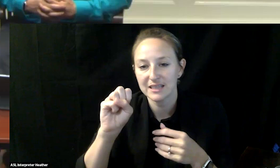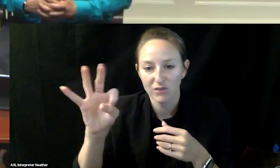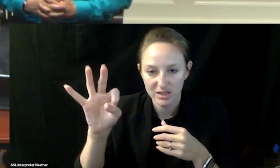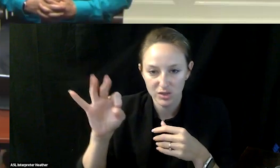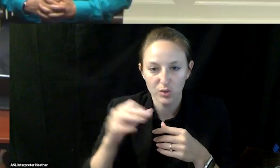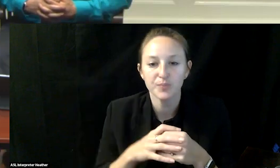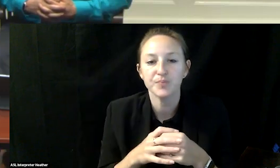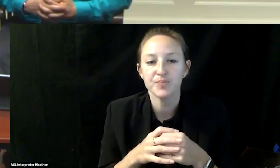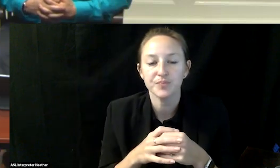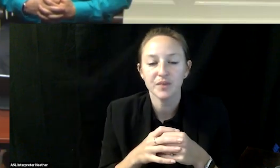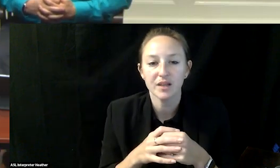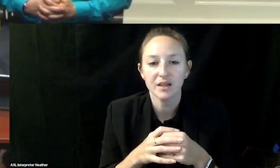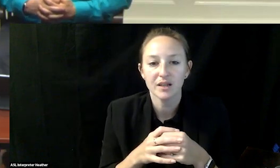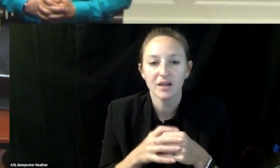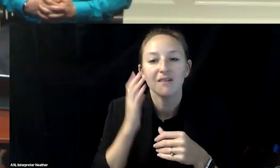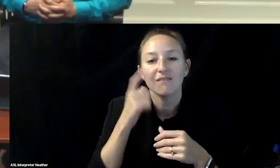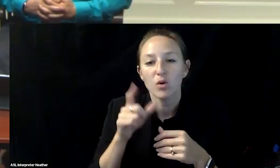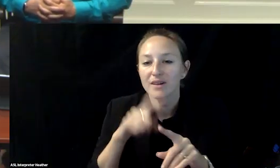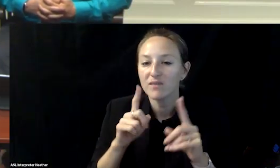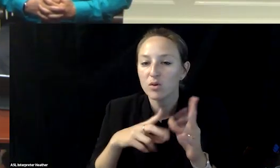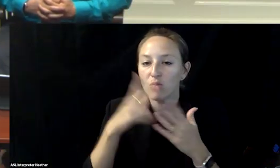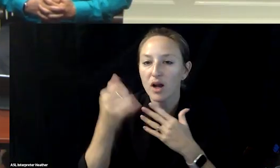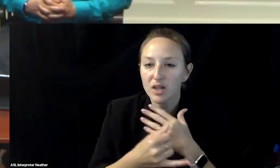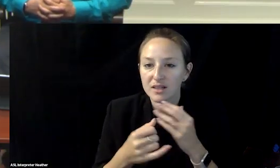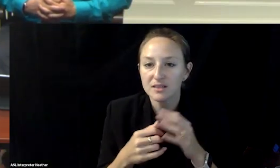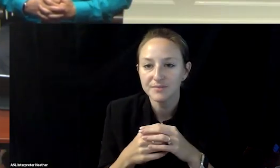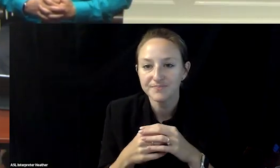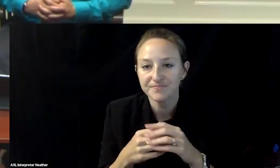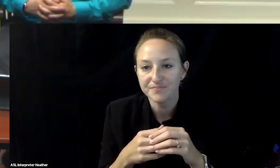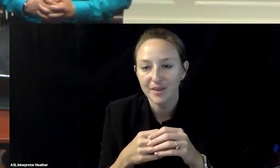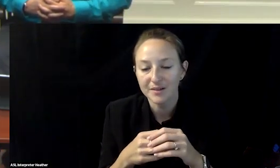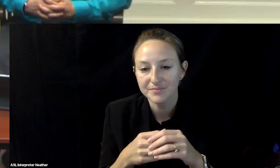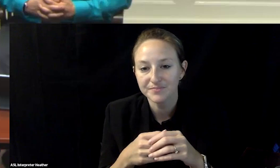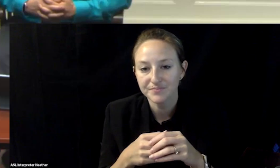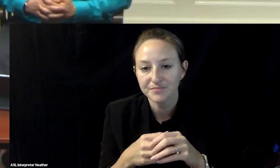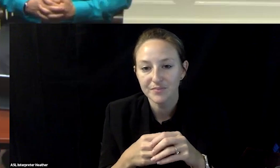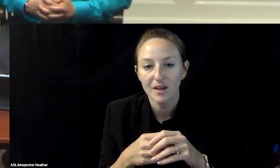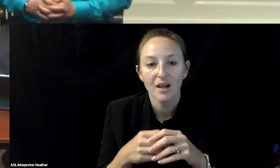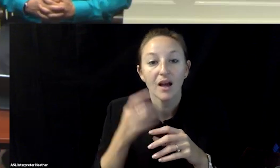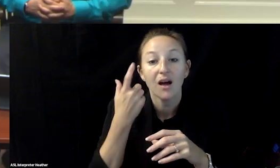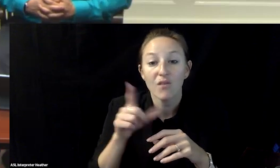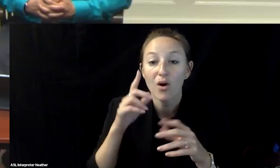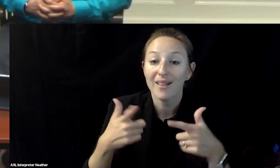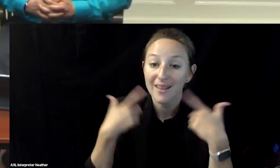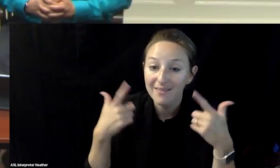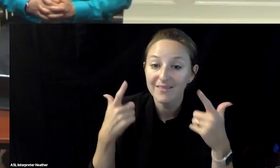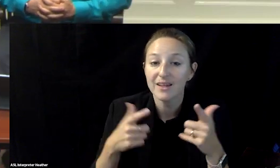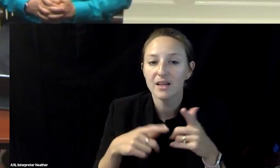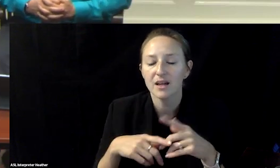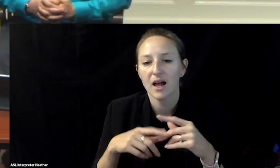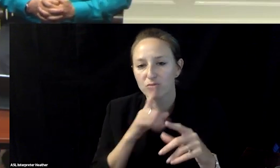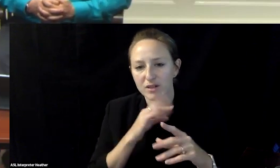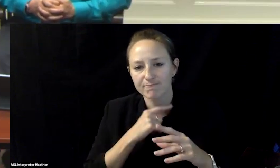for projects that have basically are living and breathing the mission and vision of